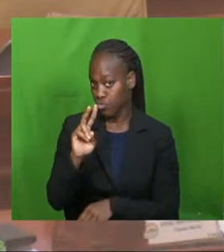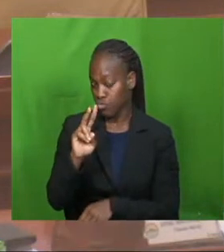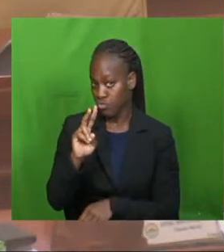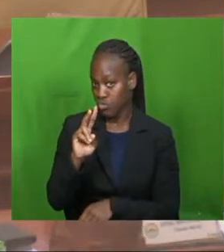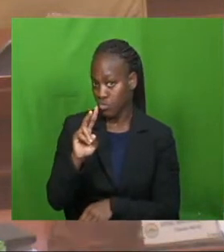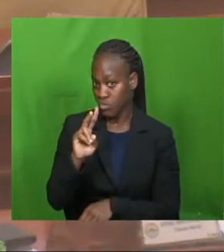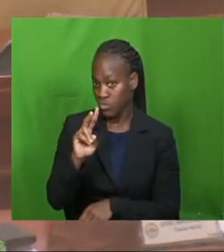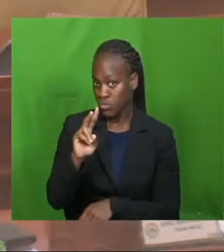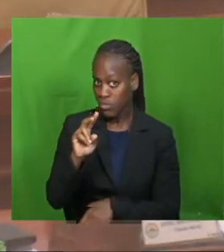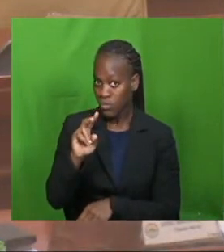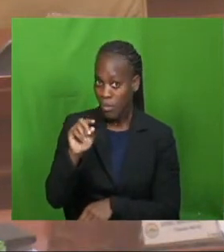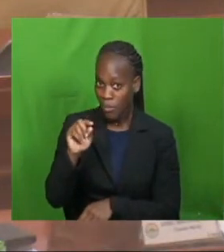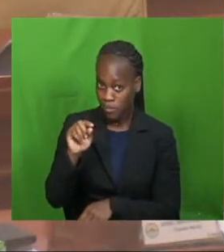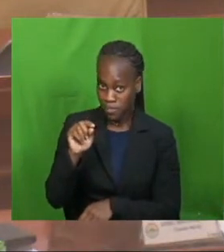2.2,